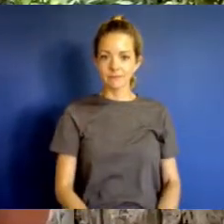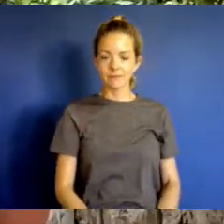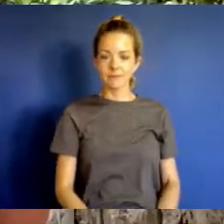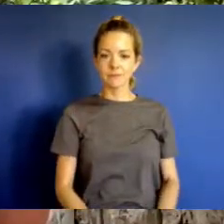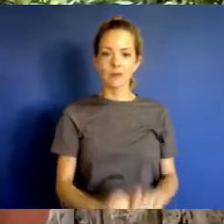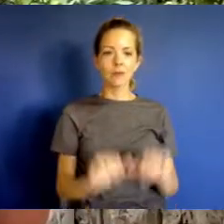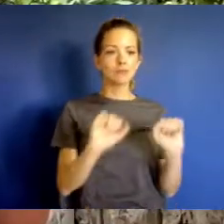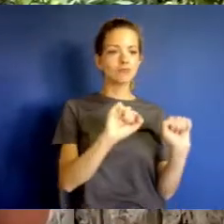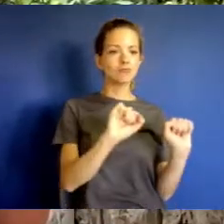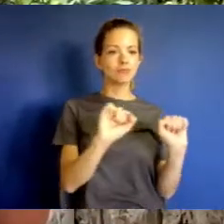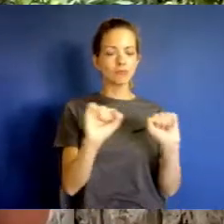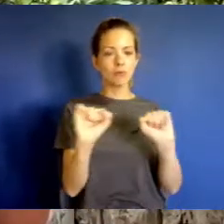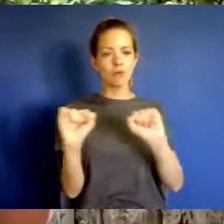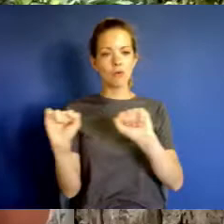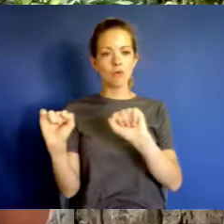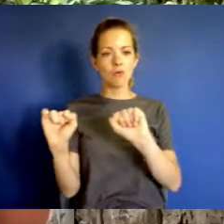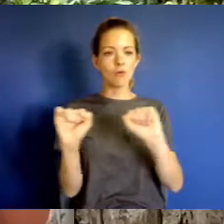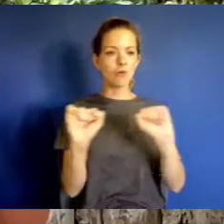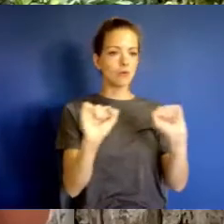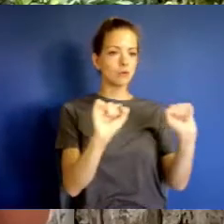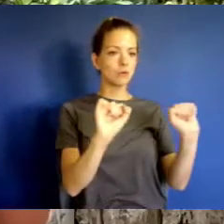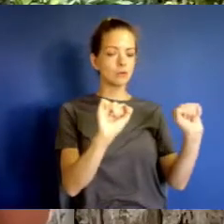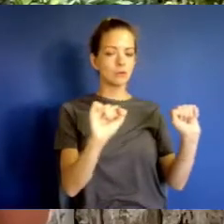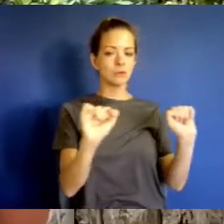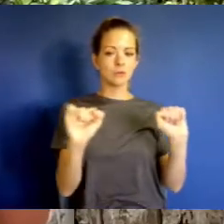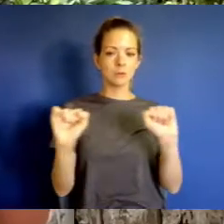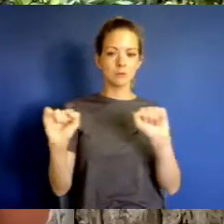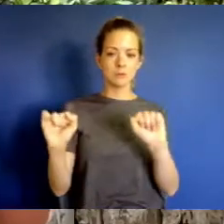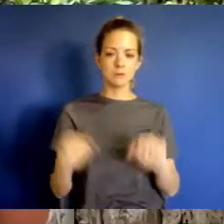Rock the knees from side to side.